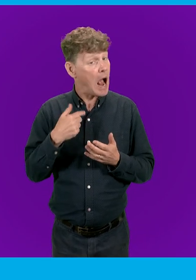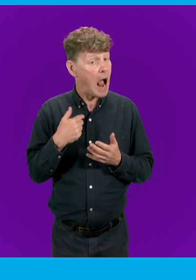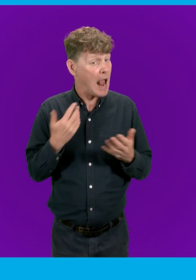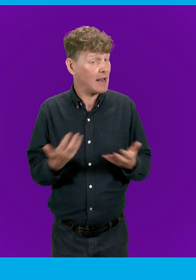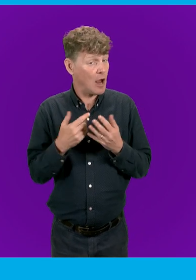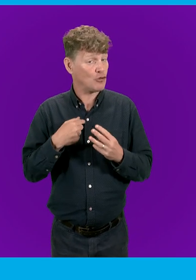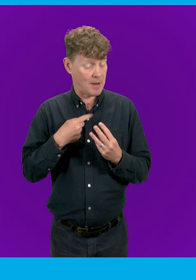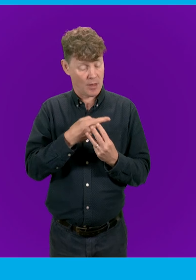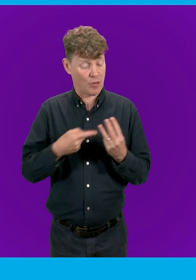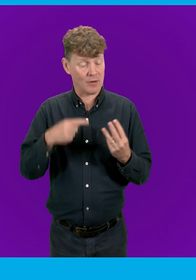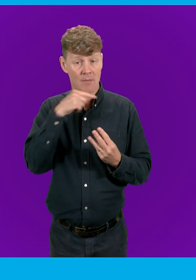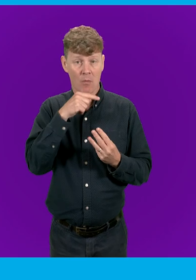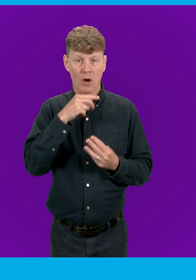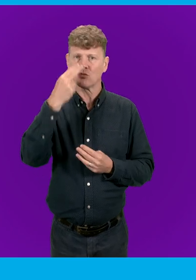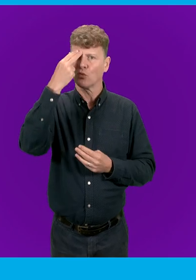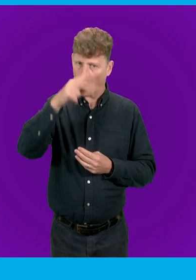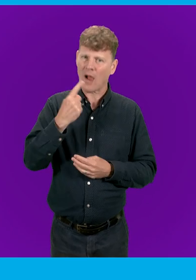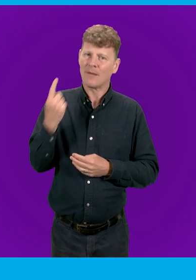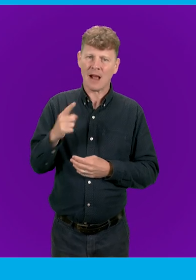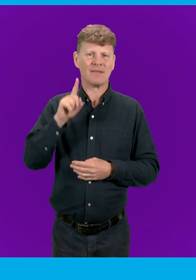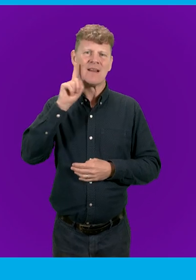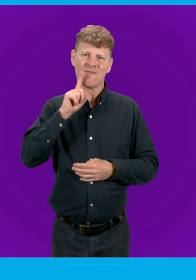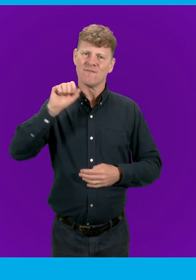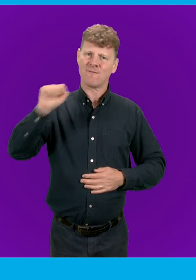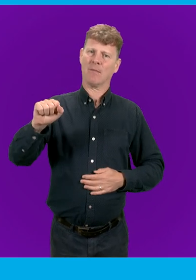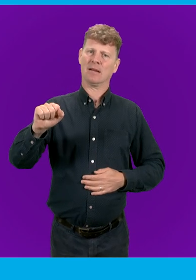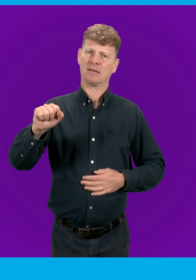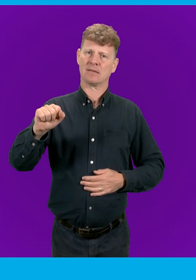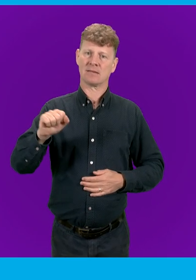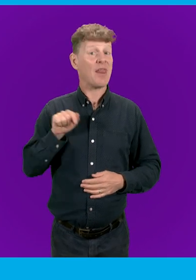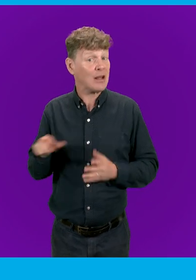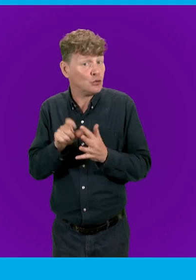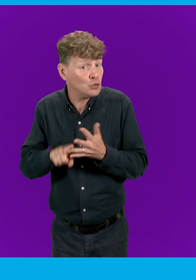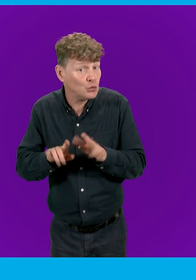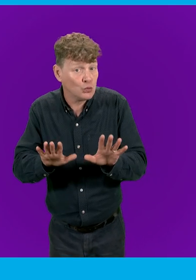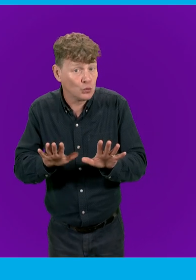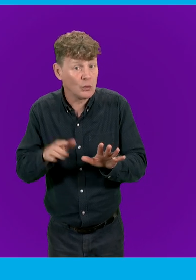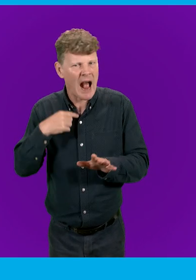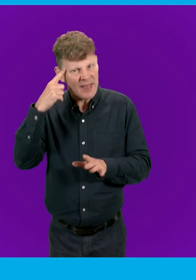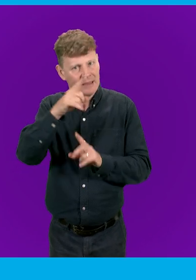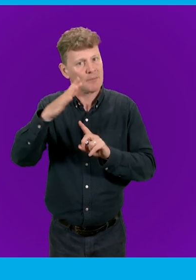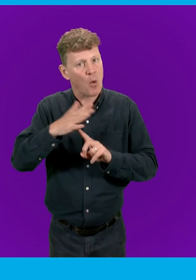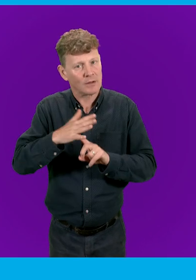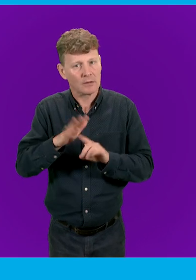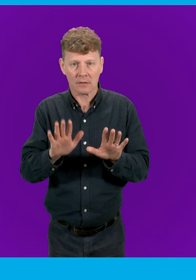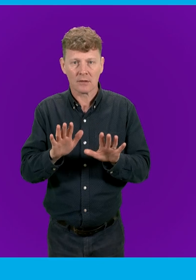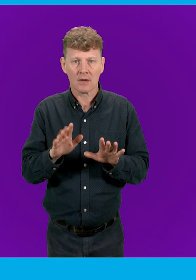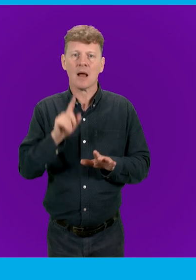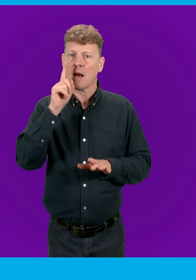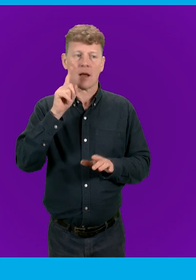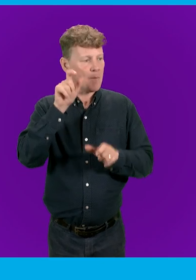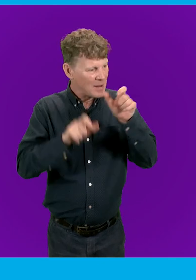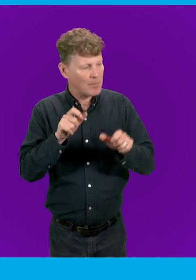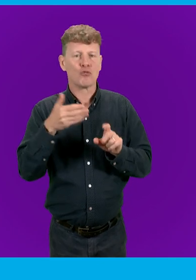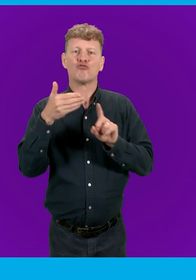I encourage my boys to call themselves feminists. I think that's, and they do. And I think that's really important, because the people recognising